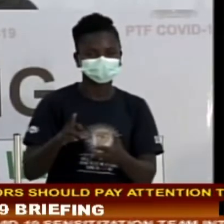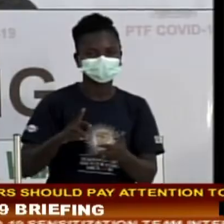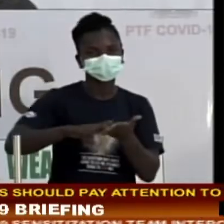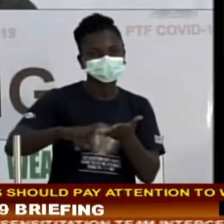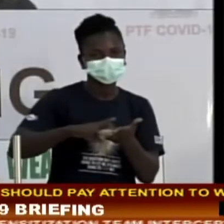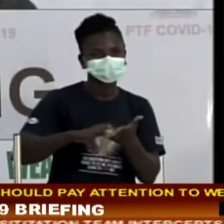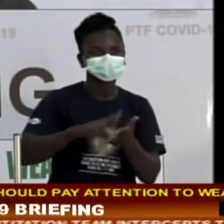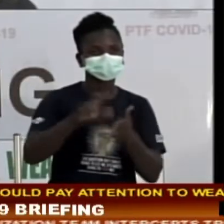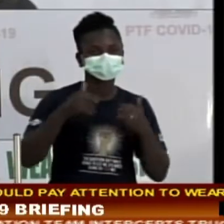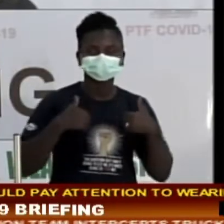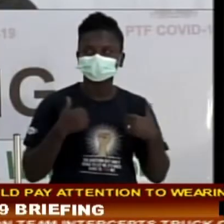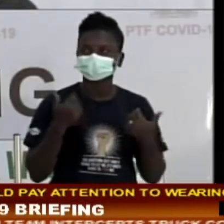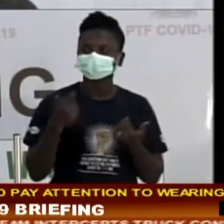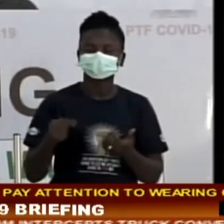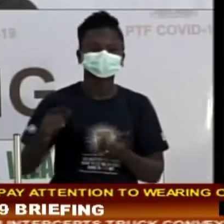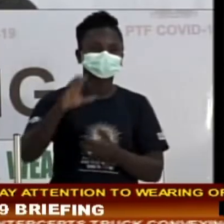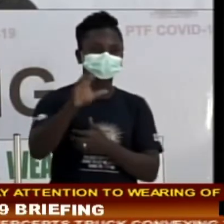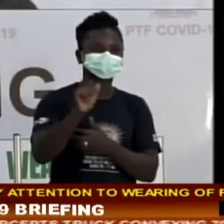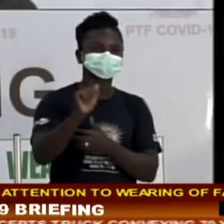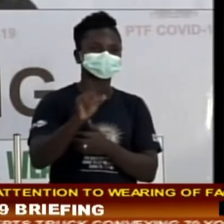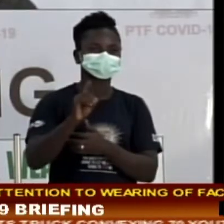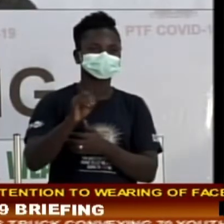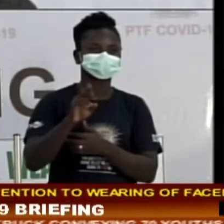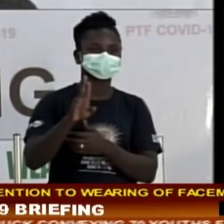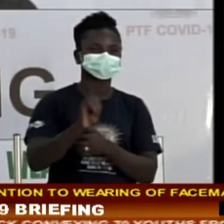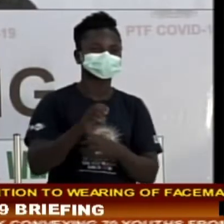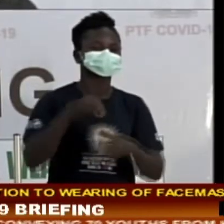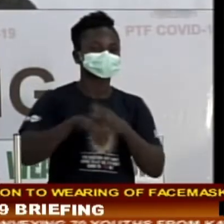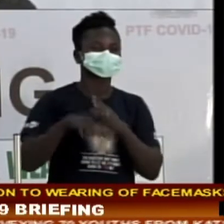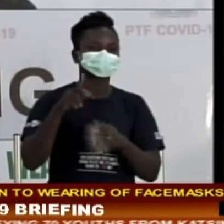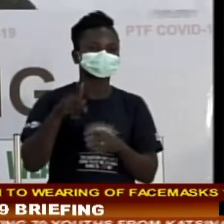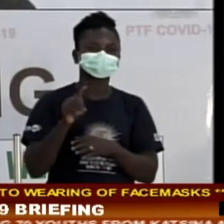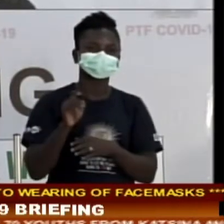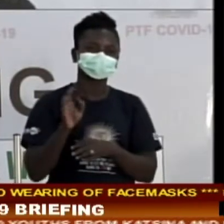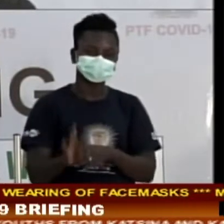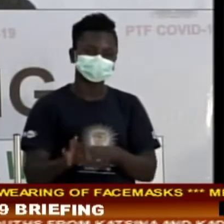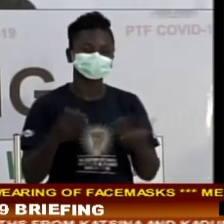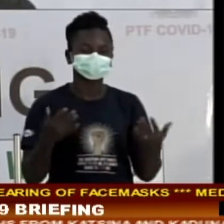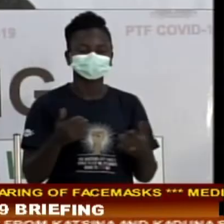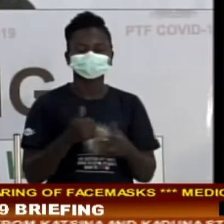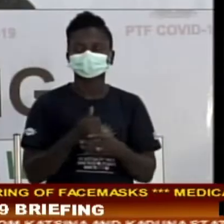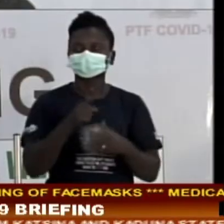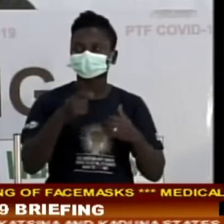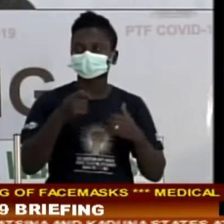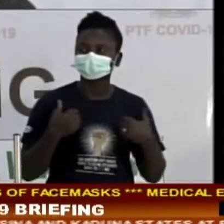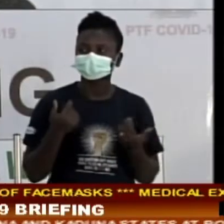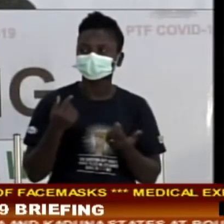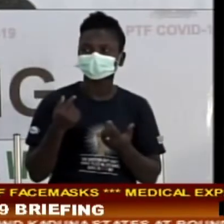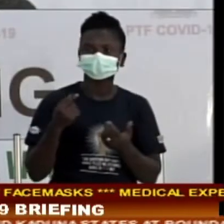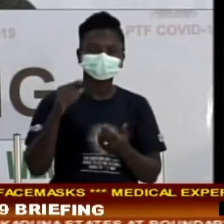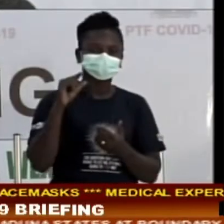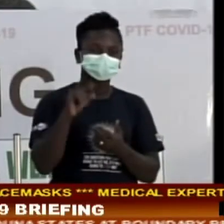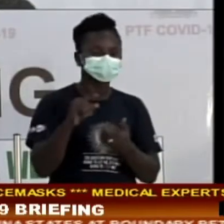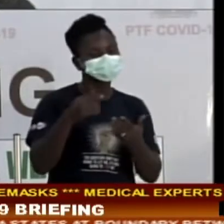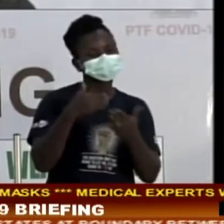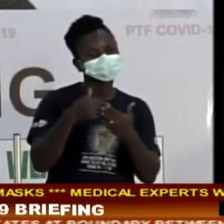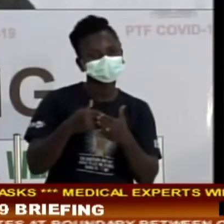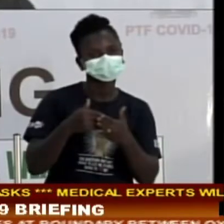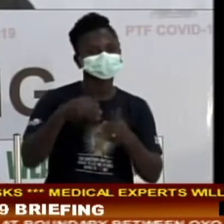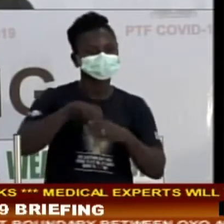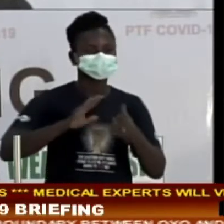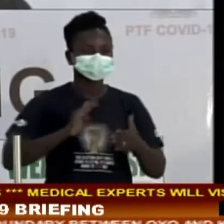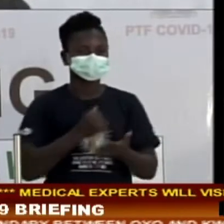PTF that's a research pillar uh that will be looking at um different proposals we have a small amount of money in our